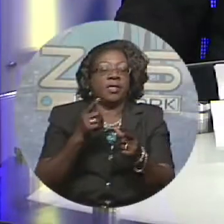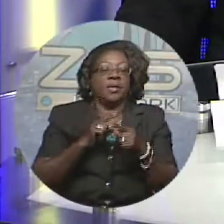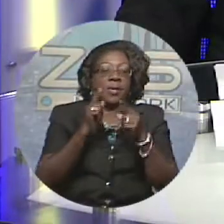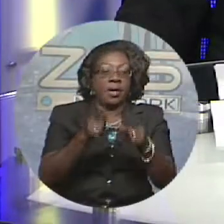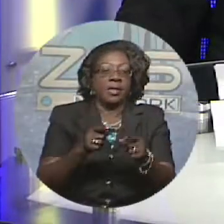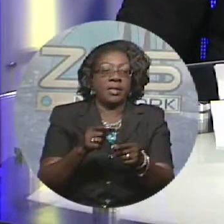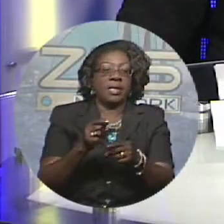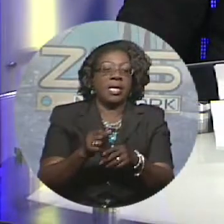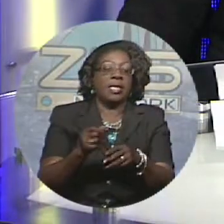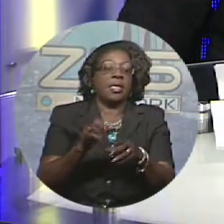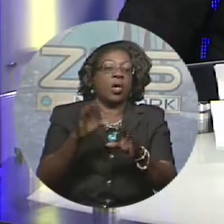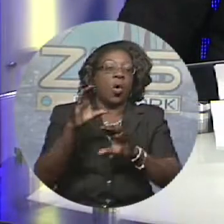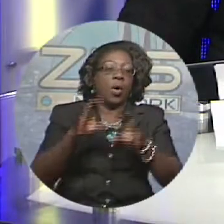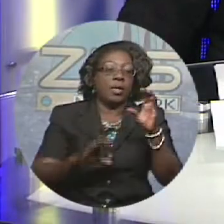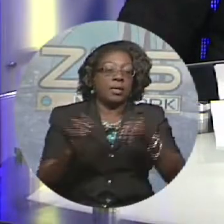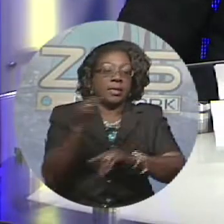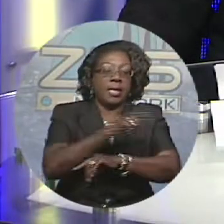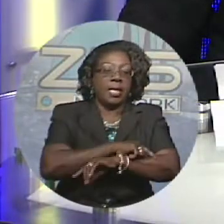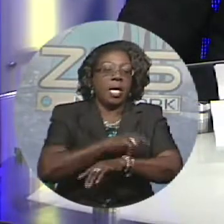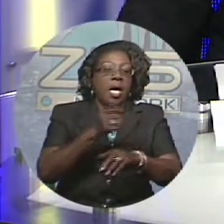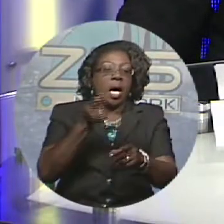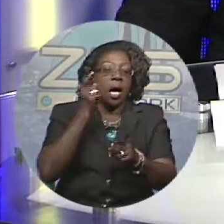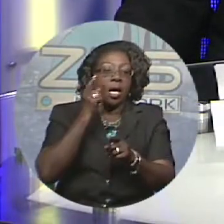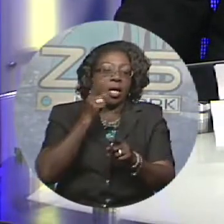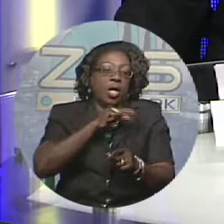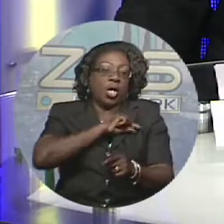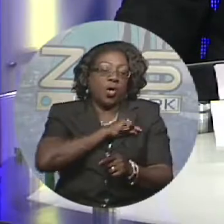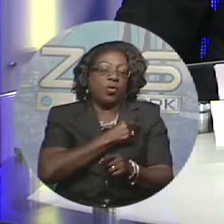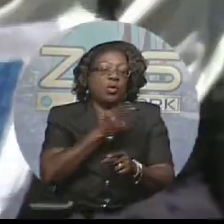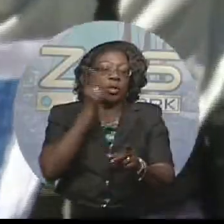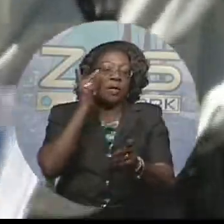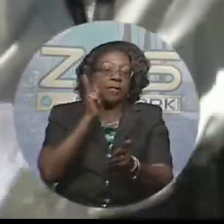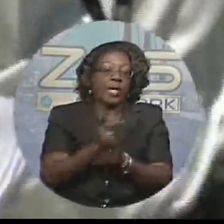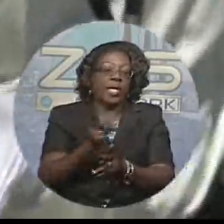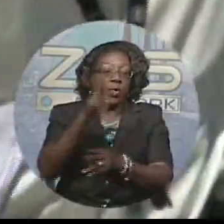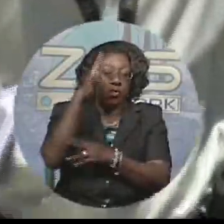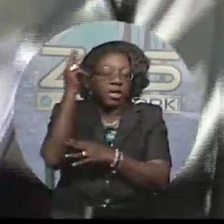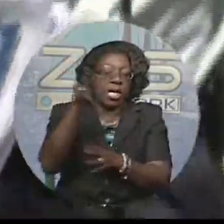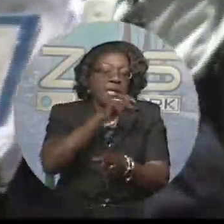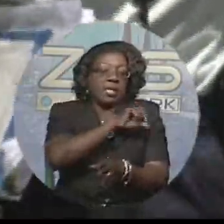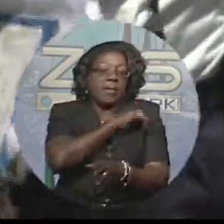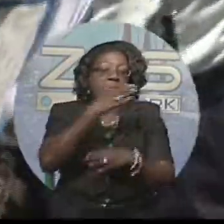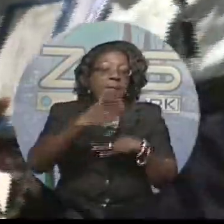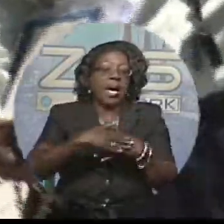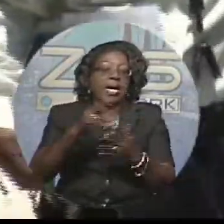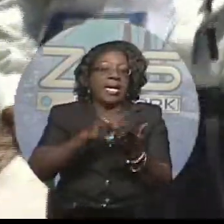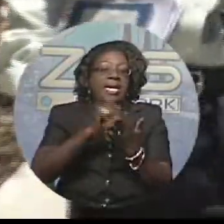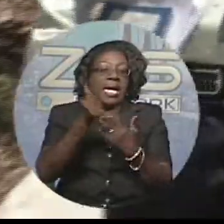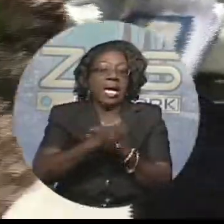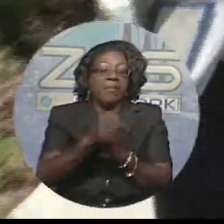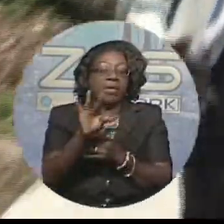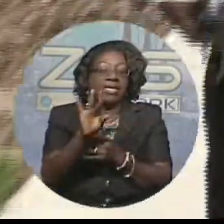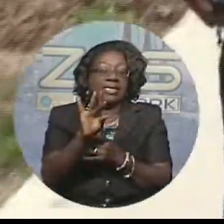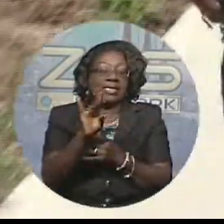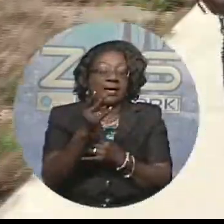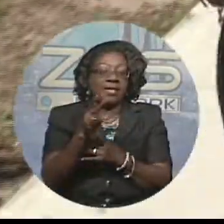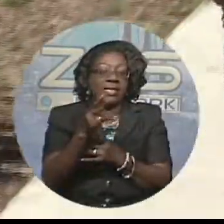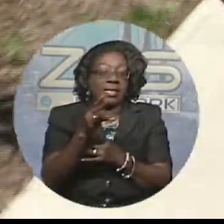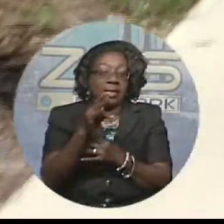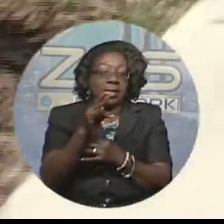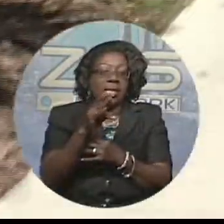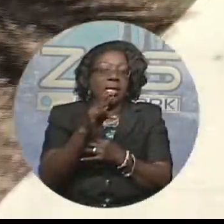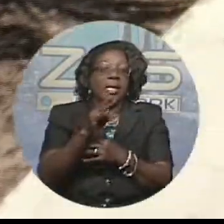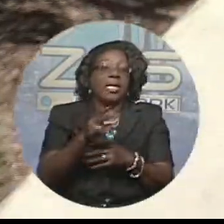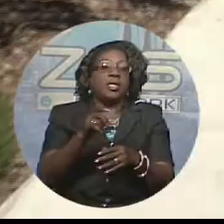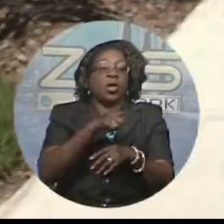in the South Street's Magistrates Court today, accused of killing Rashard Sumner back on April 17th. The 20-year-old is accused of attempting to